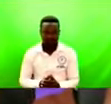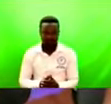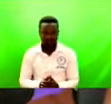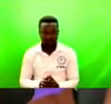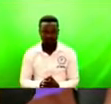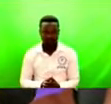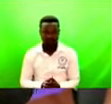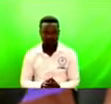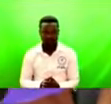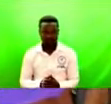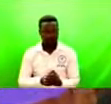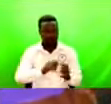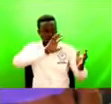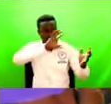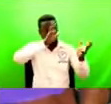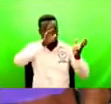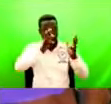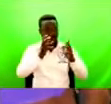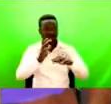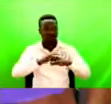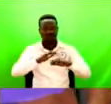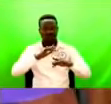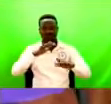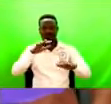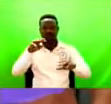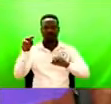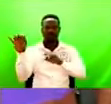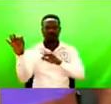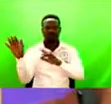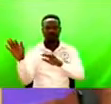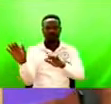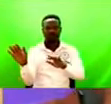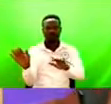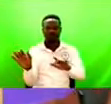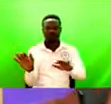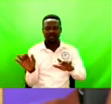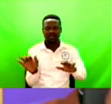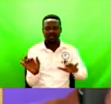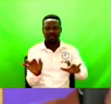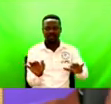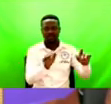The cloud of glory is moving.